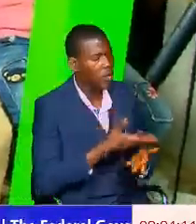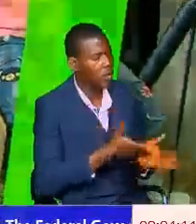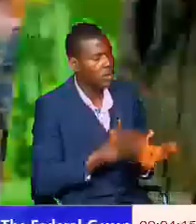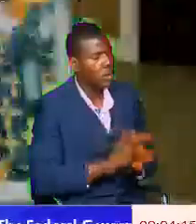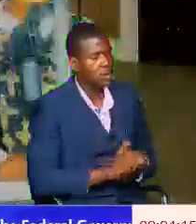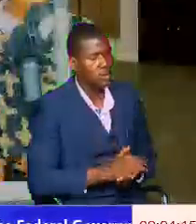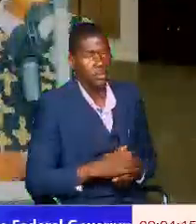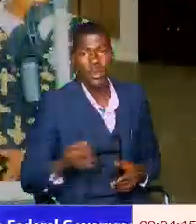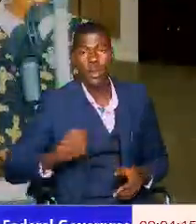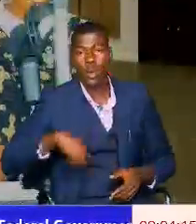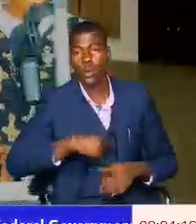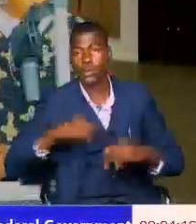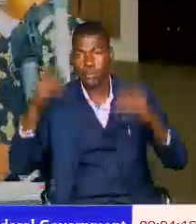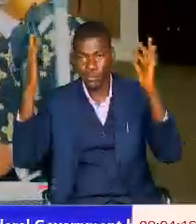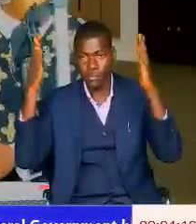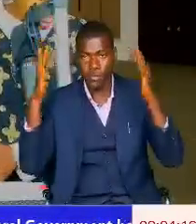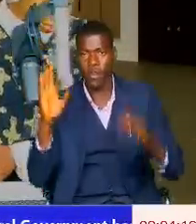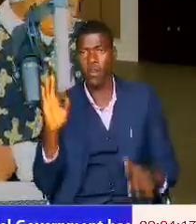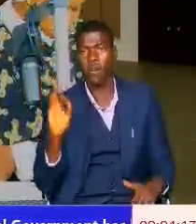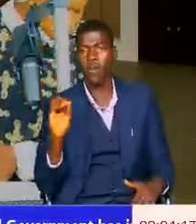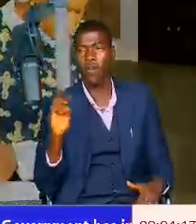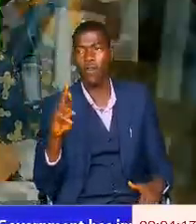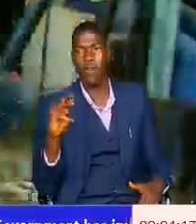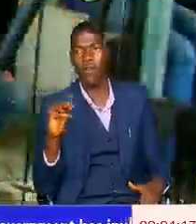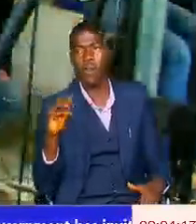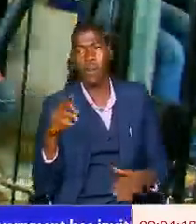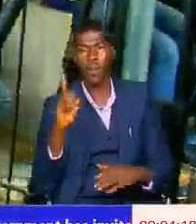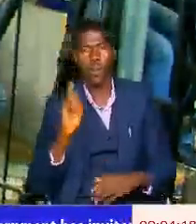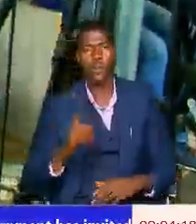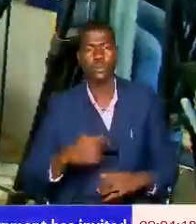more. As I can assure you,